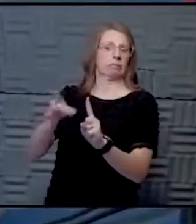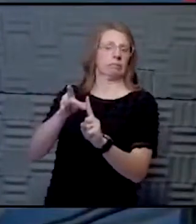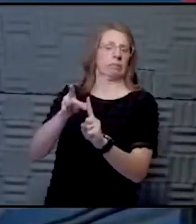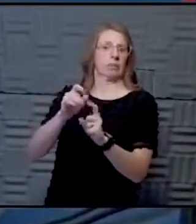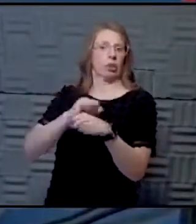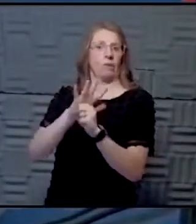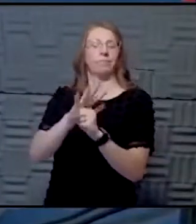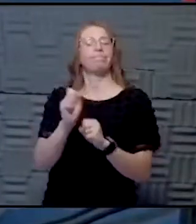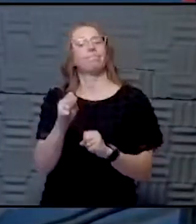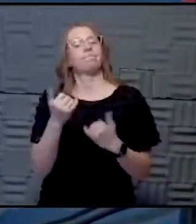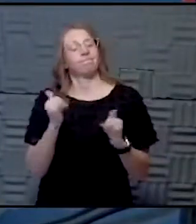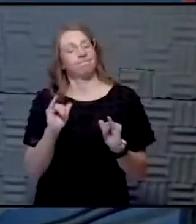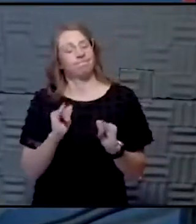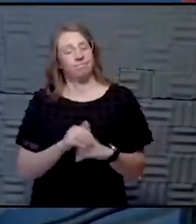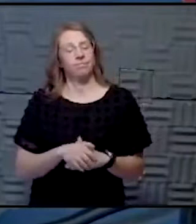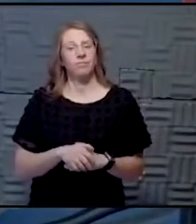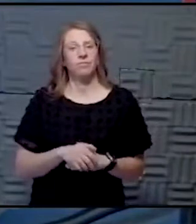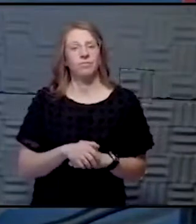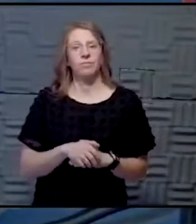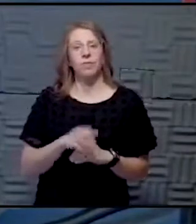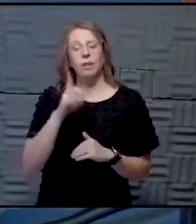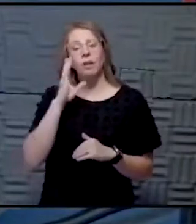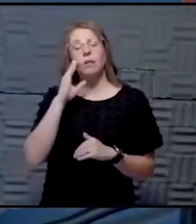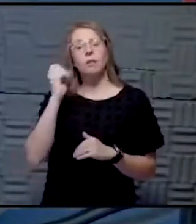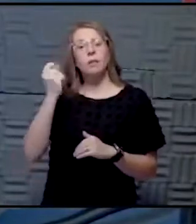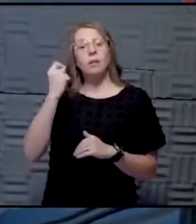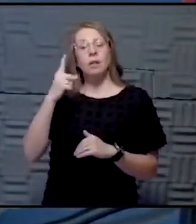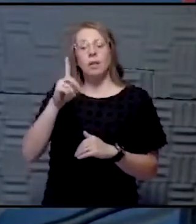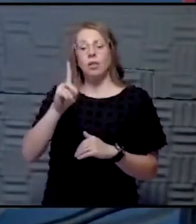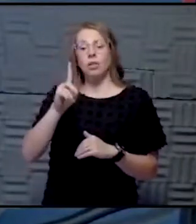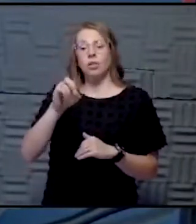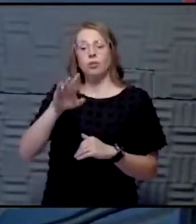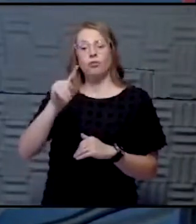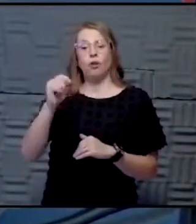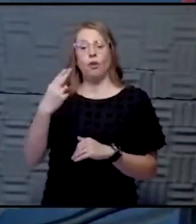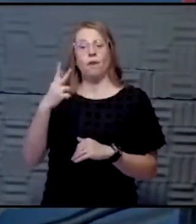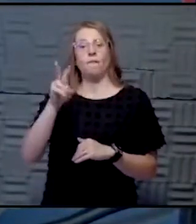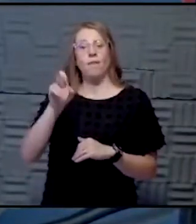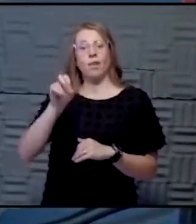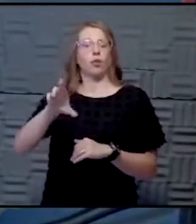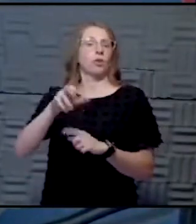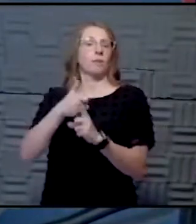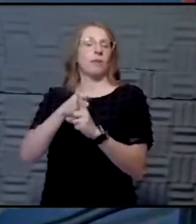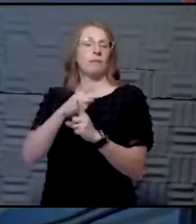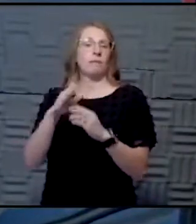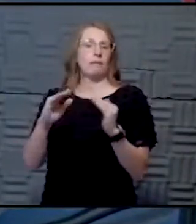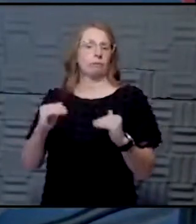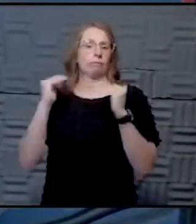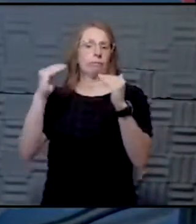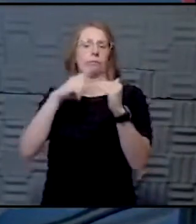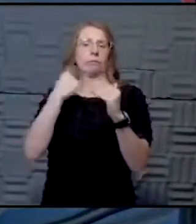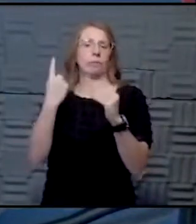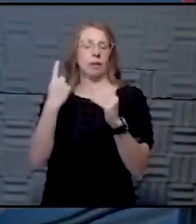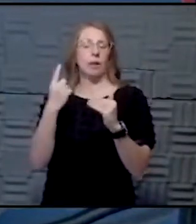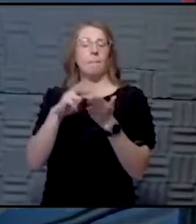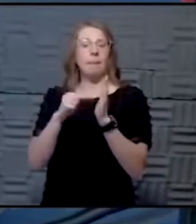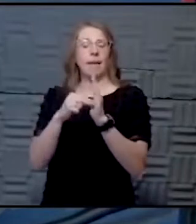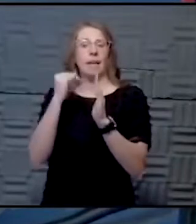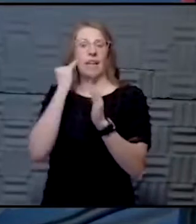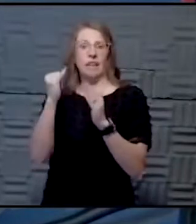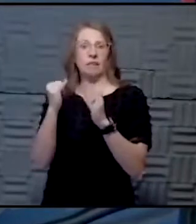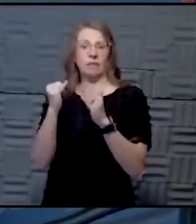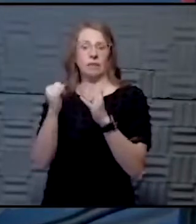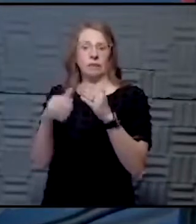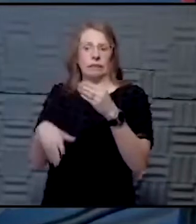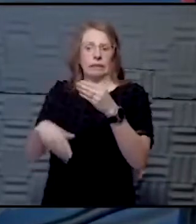I think given the burn, things that we know happened to Darth Vader, he's probably at high risk of a bad outcome. Risk, yeah. So anybody with those chronic underlying diseases ought to be